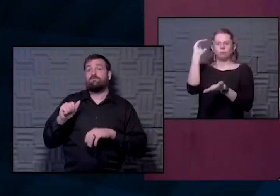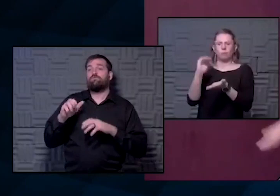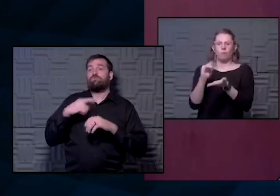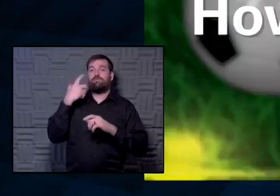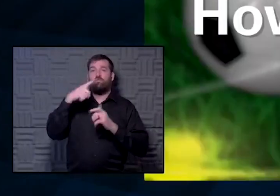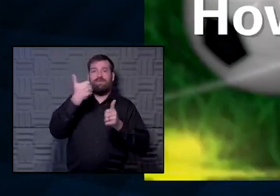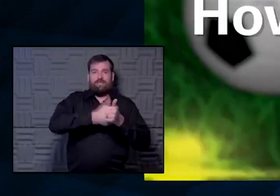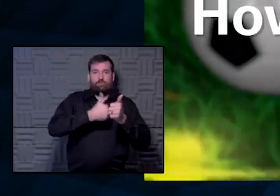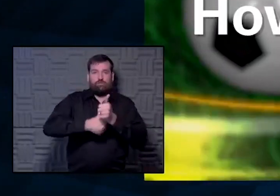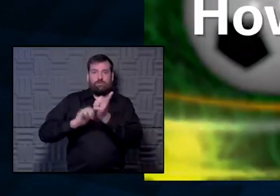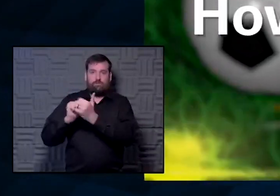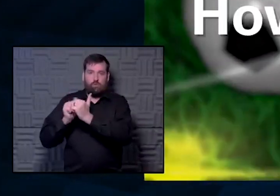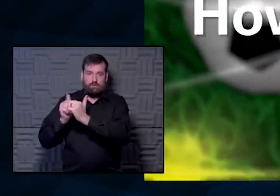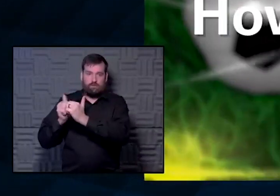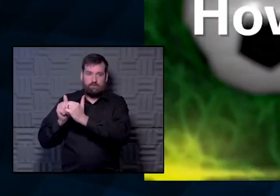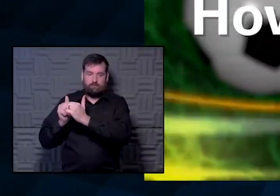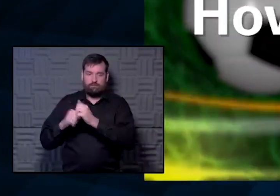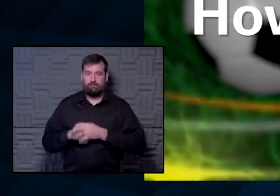each of those sports.